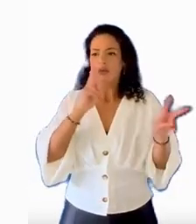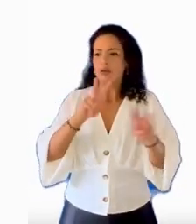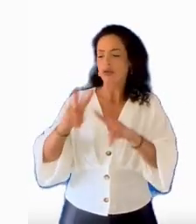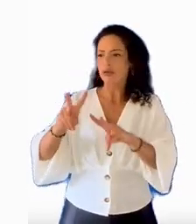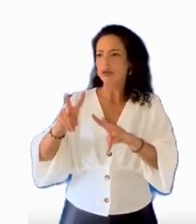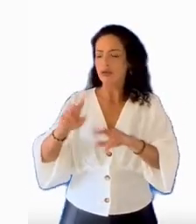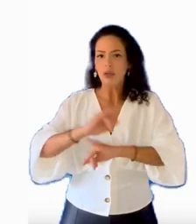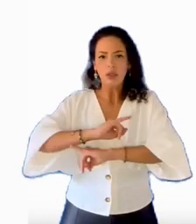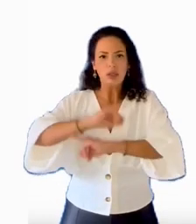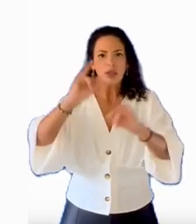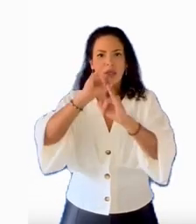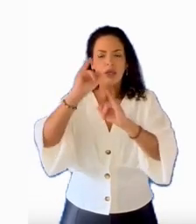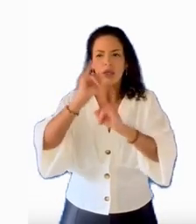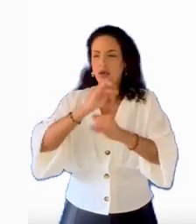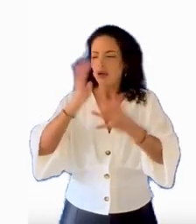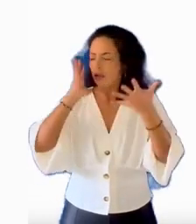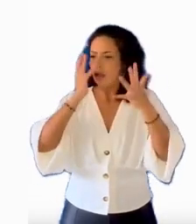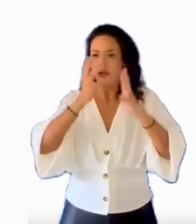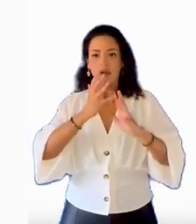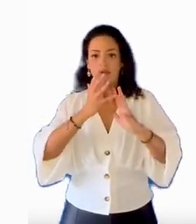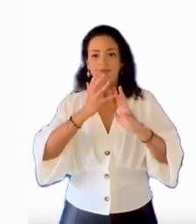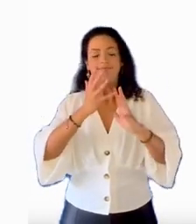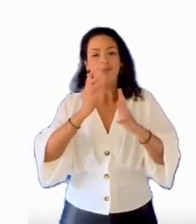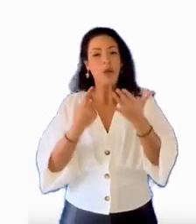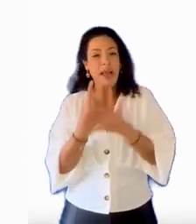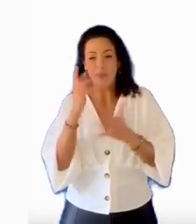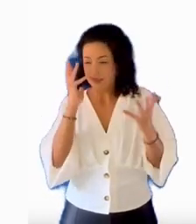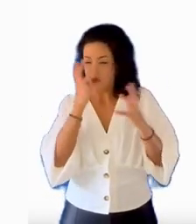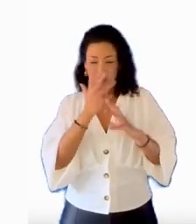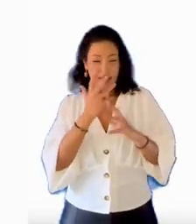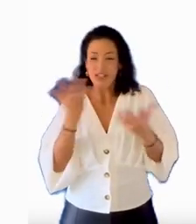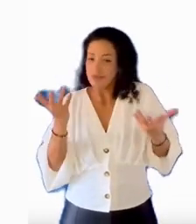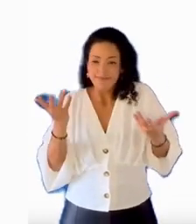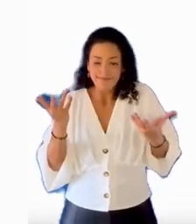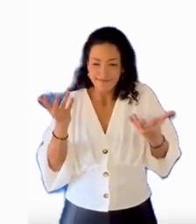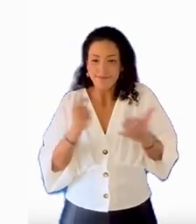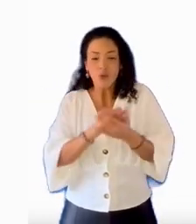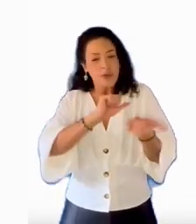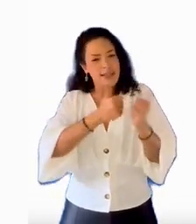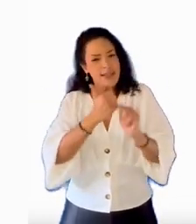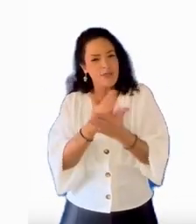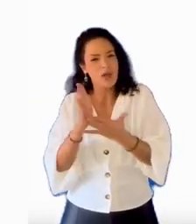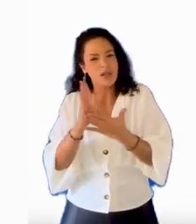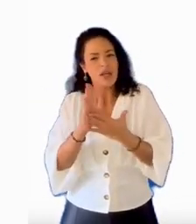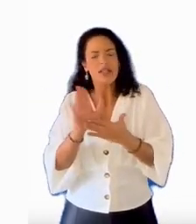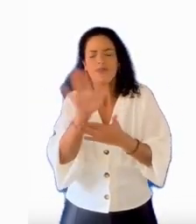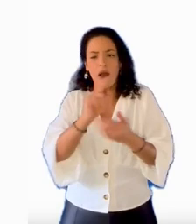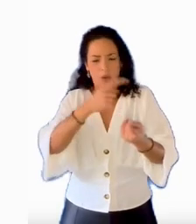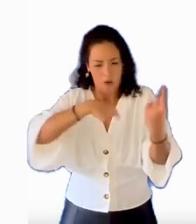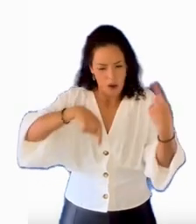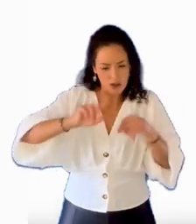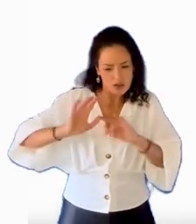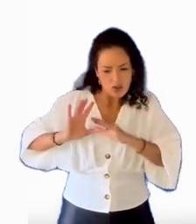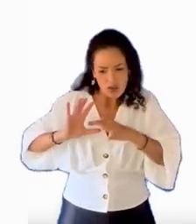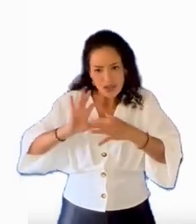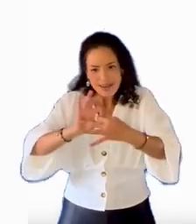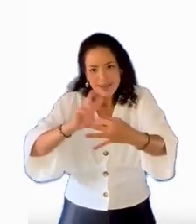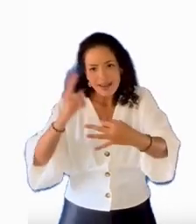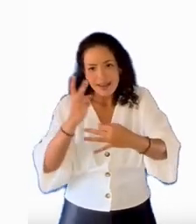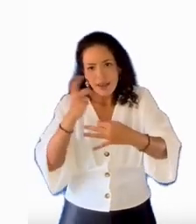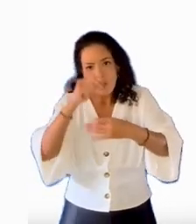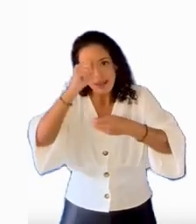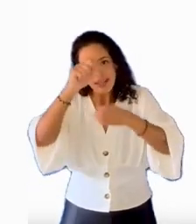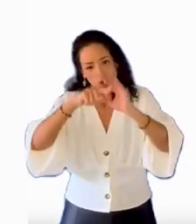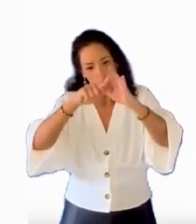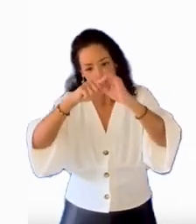distress, there is the propensity for disorientation and confusion. And so this following section is about us reconnecting with those attributes